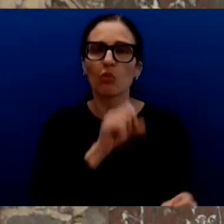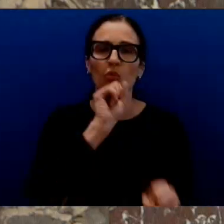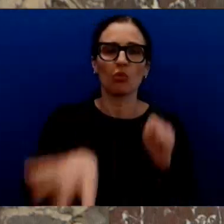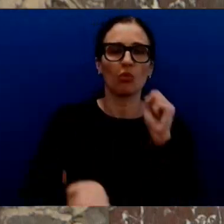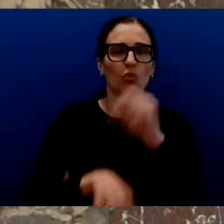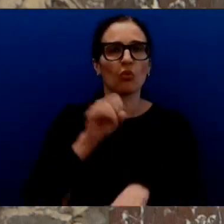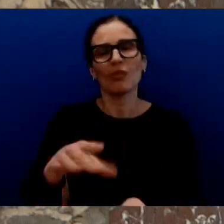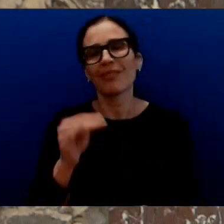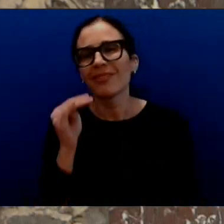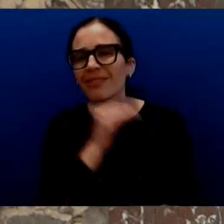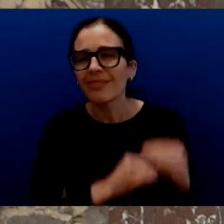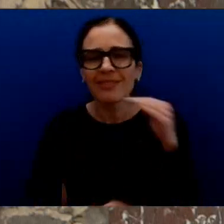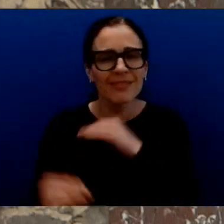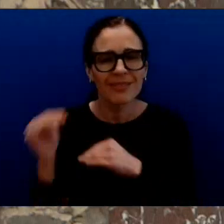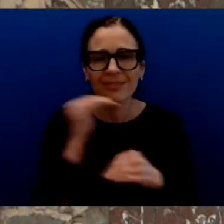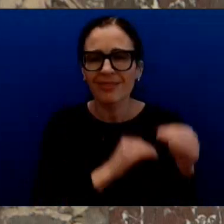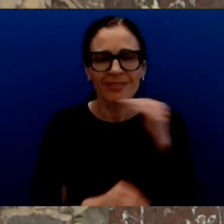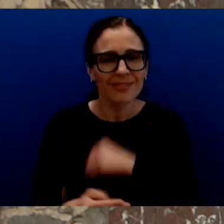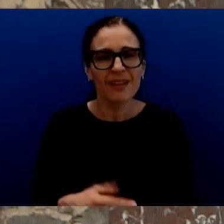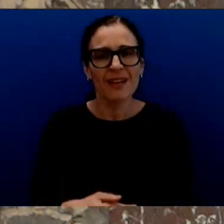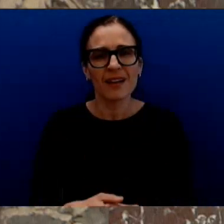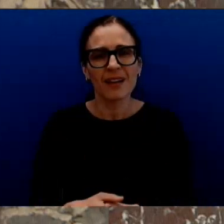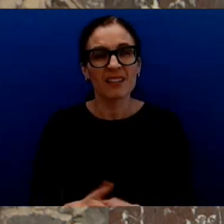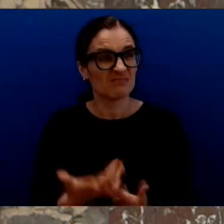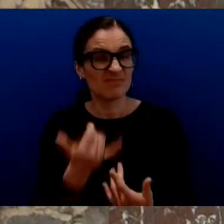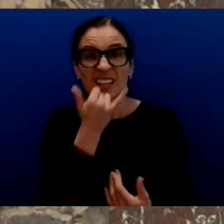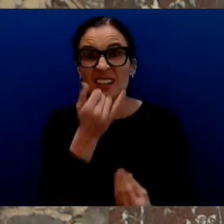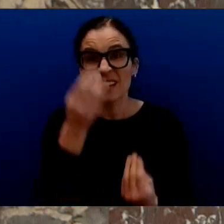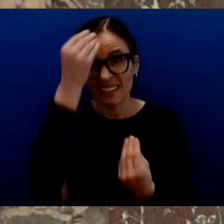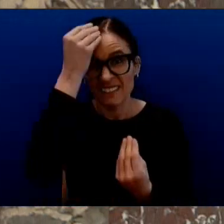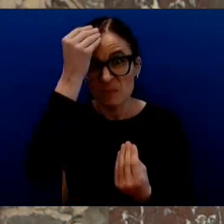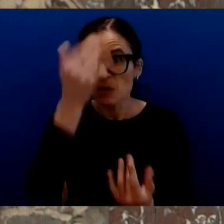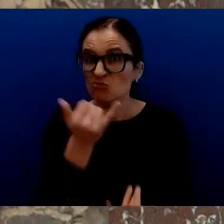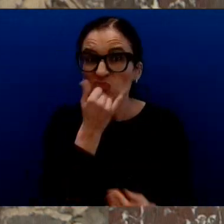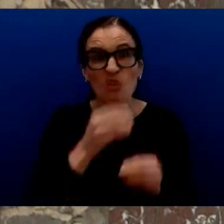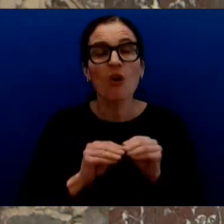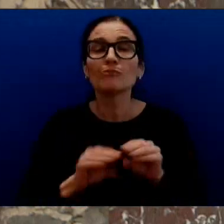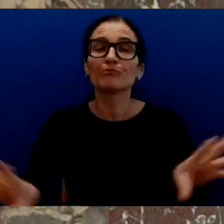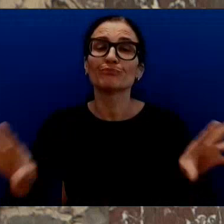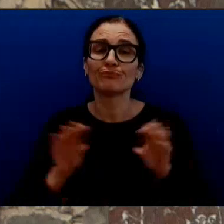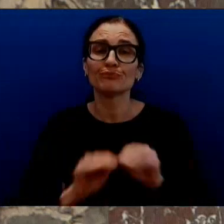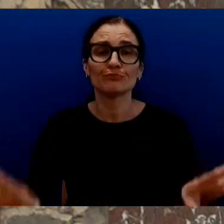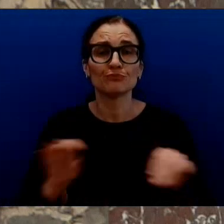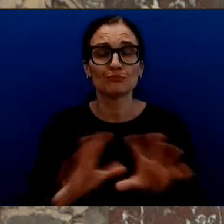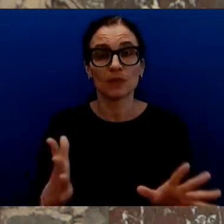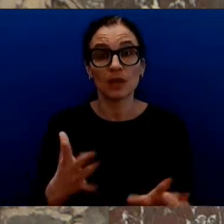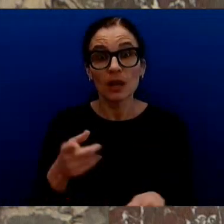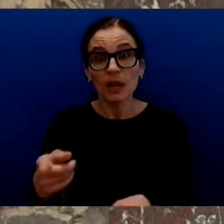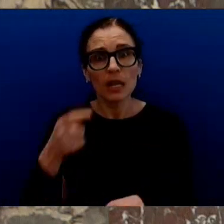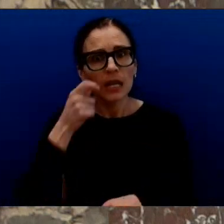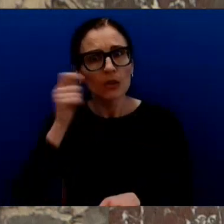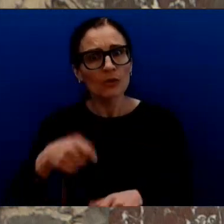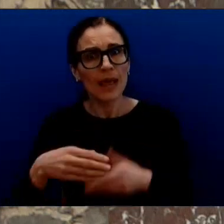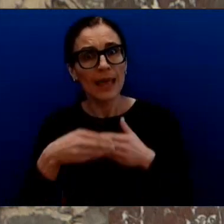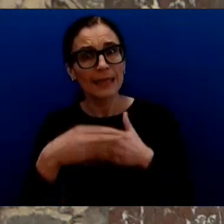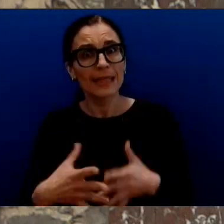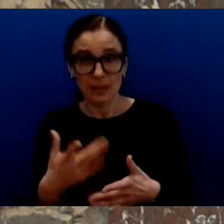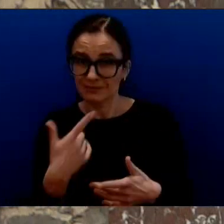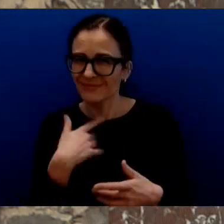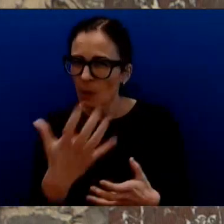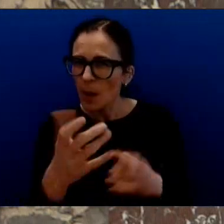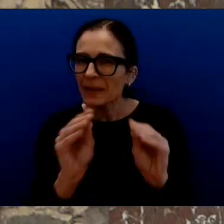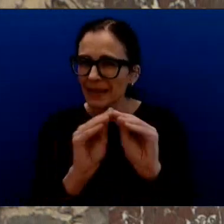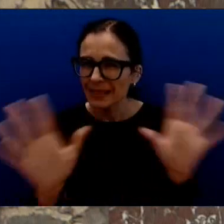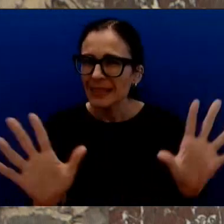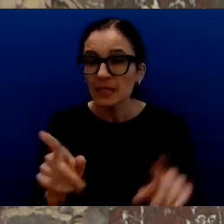recent statements about Ukraine and its leaders. To be clear, President Zelensky is no dictator. There is a